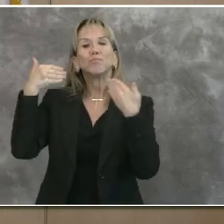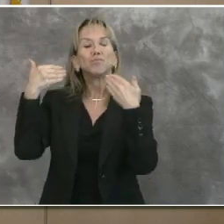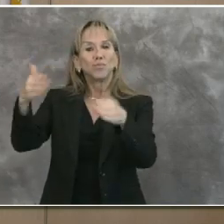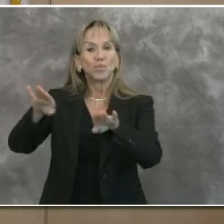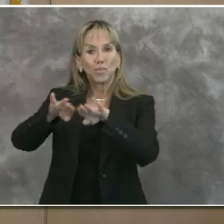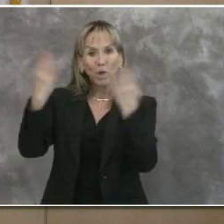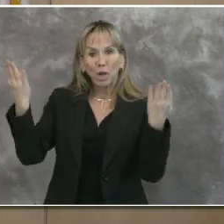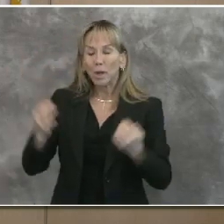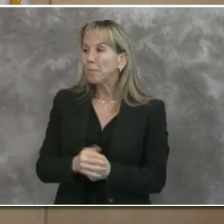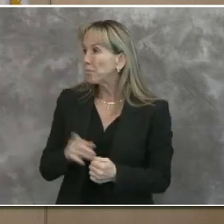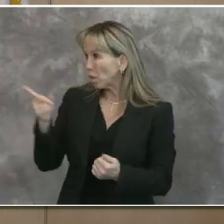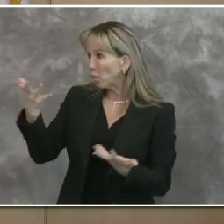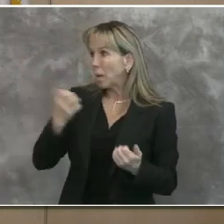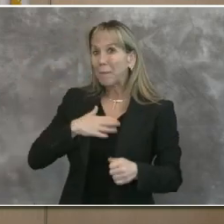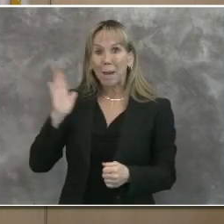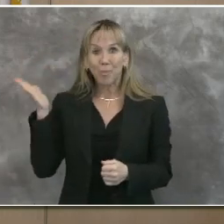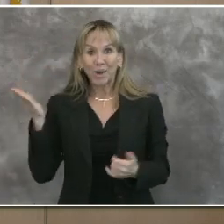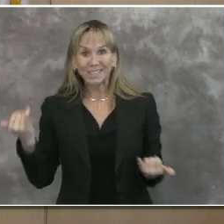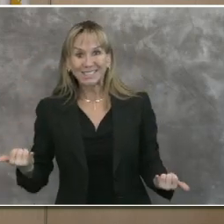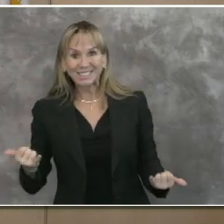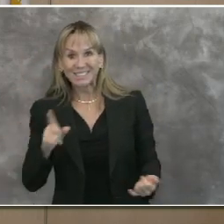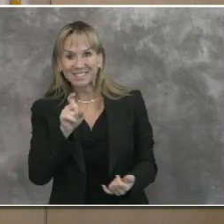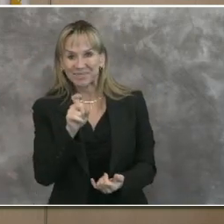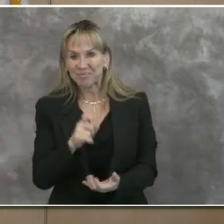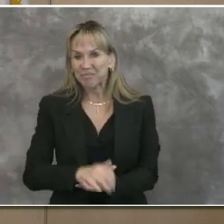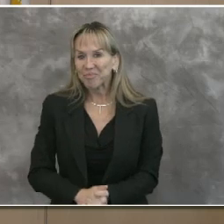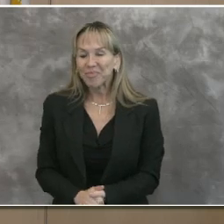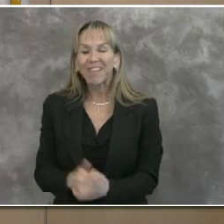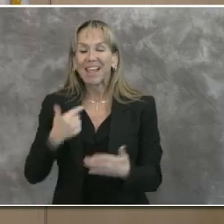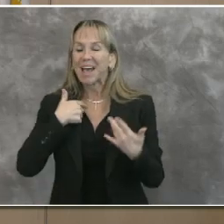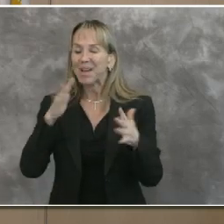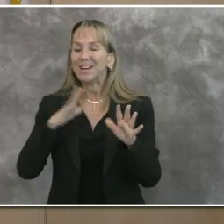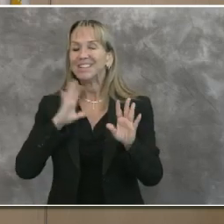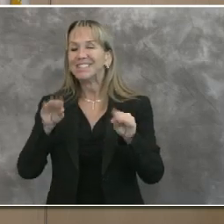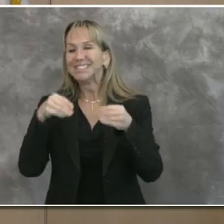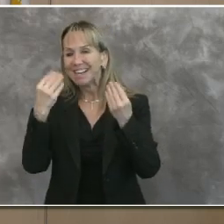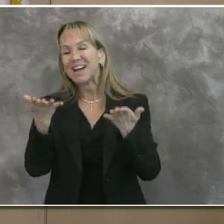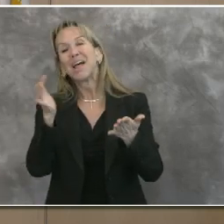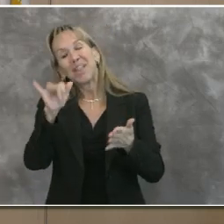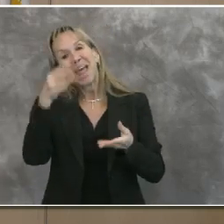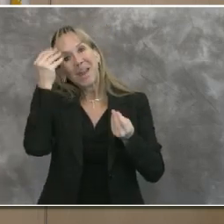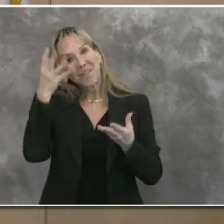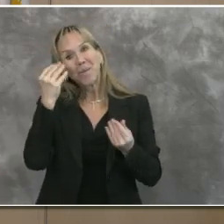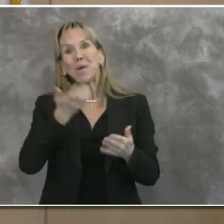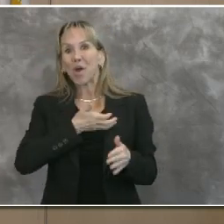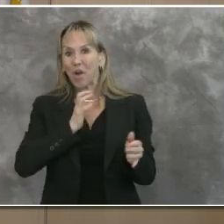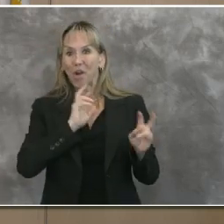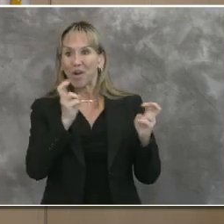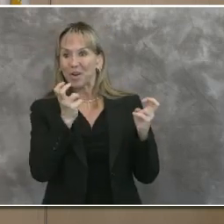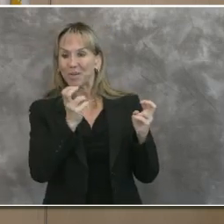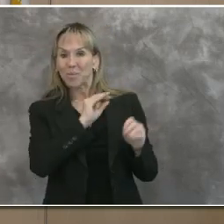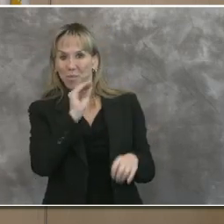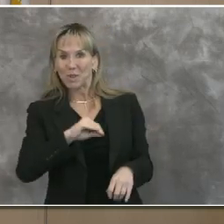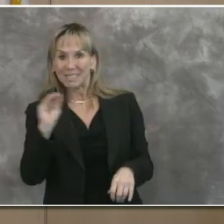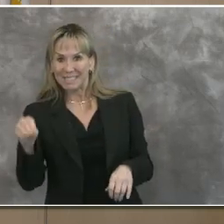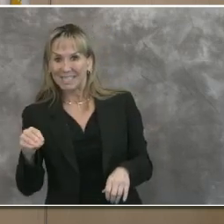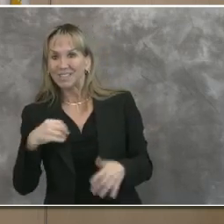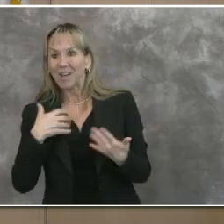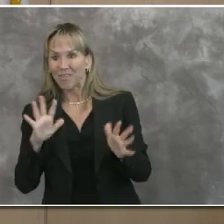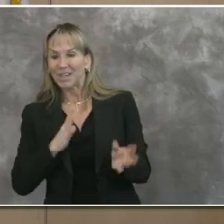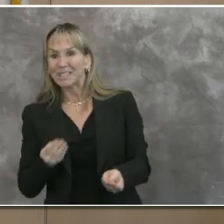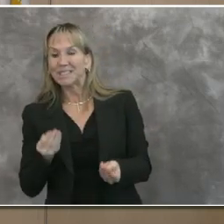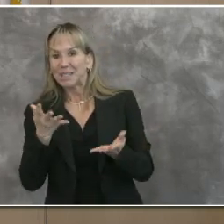During my presentation today, I provided information on the metrics that we would use to